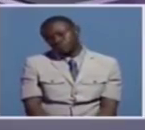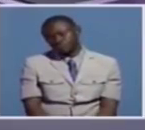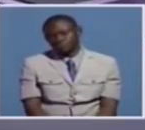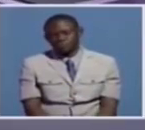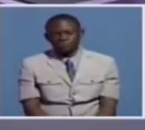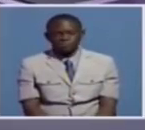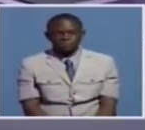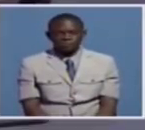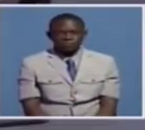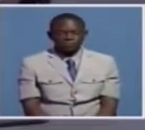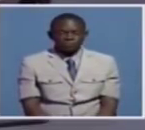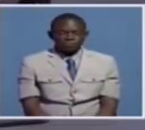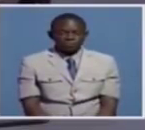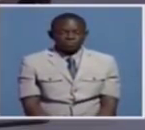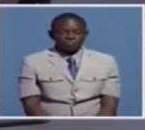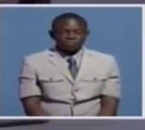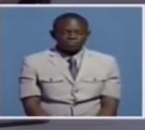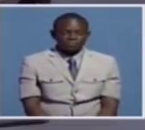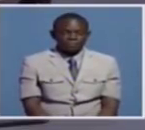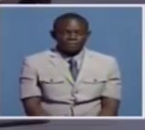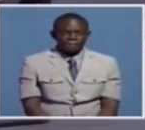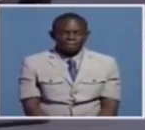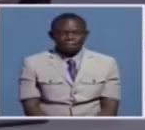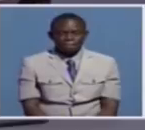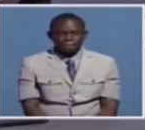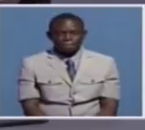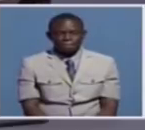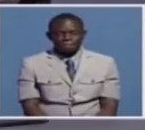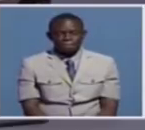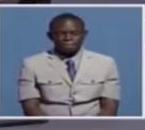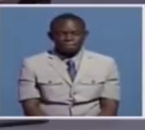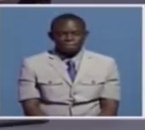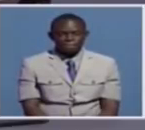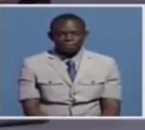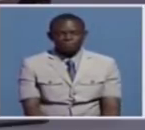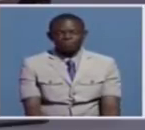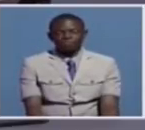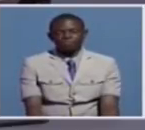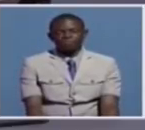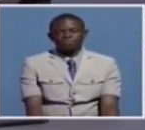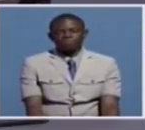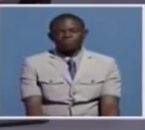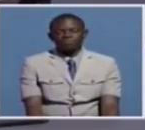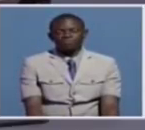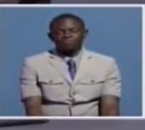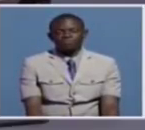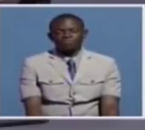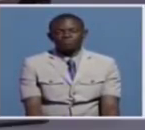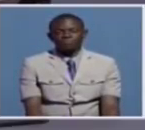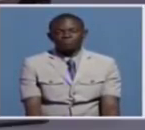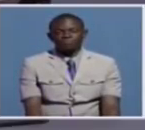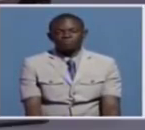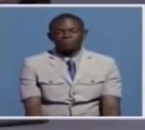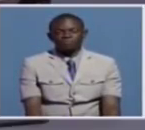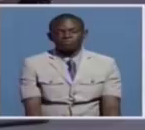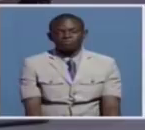no, it was strategically wrong. Tactically, it was wrong to do that, because we said tactically, no. You said Yes,